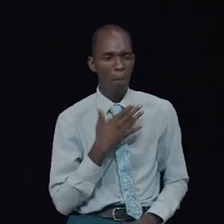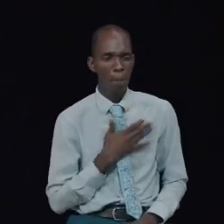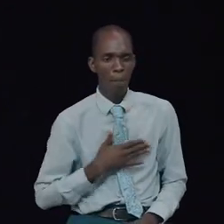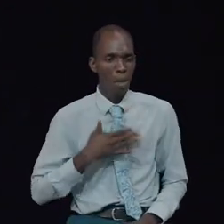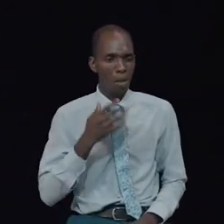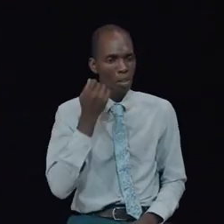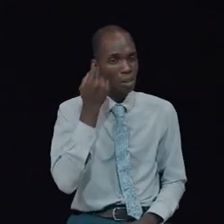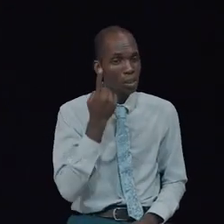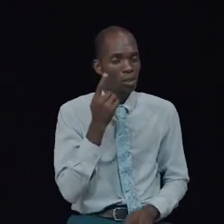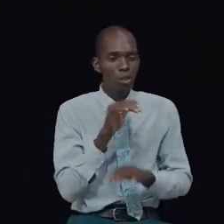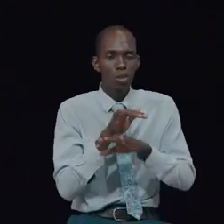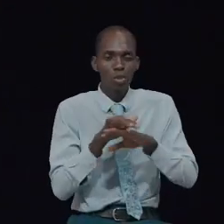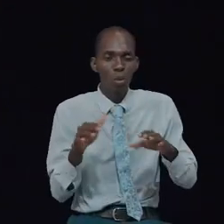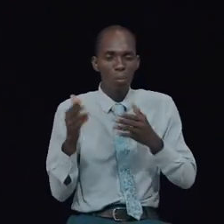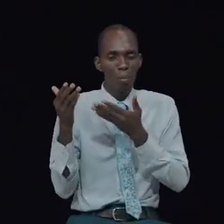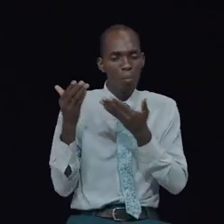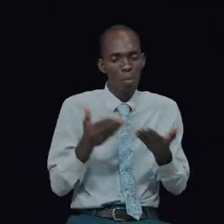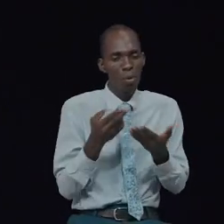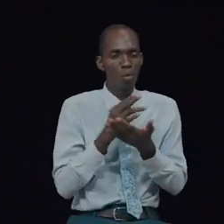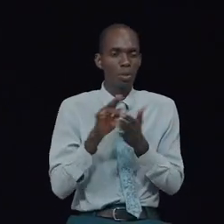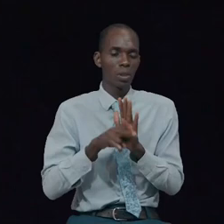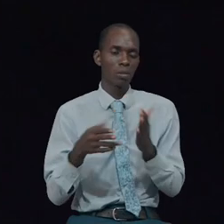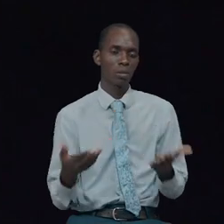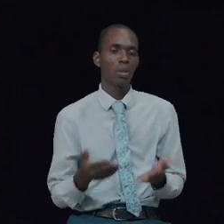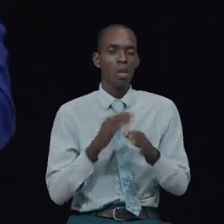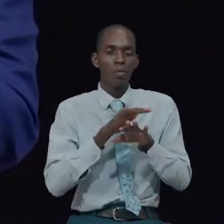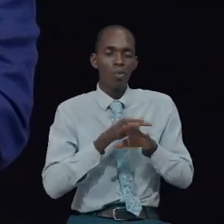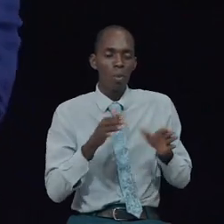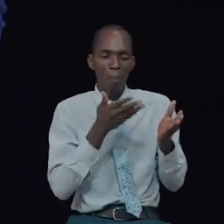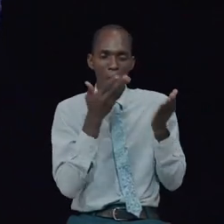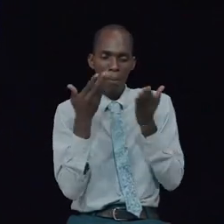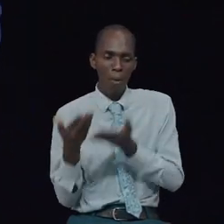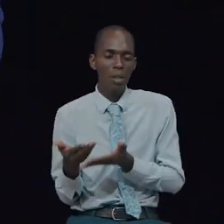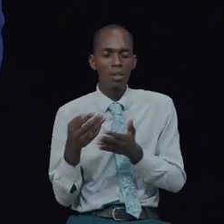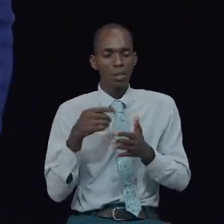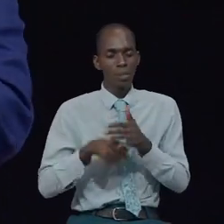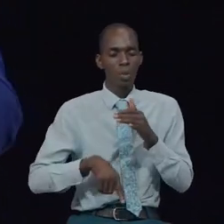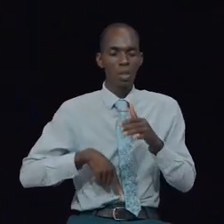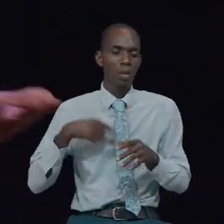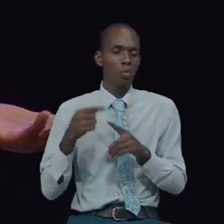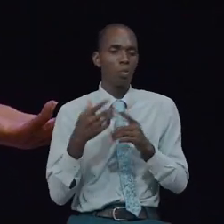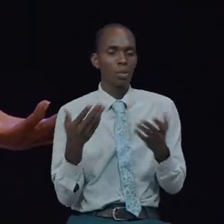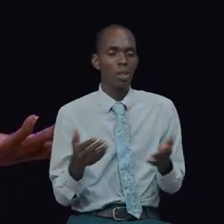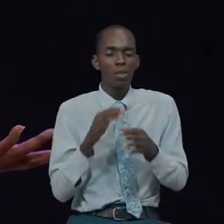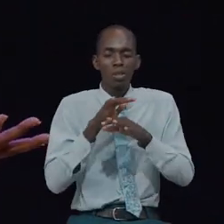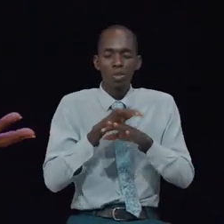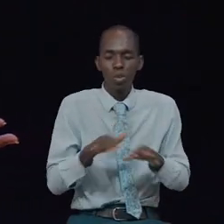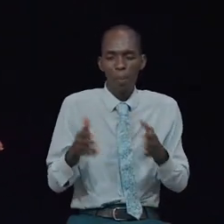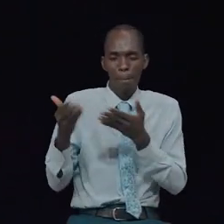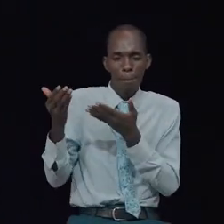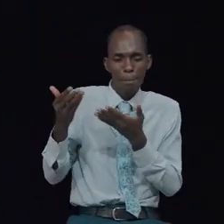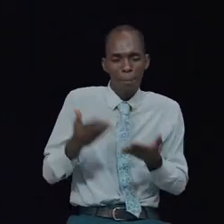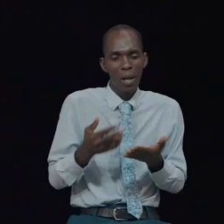understand, don't bring holiness here, don't bring deeper life here, don't